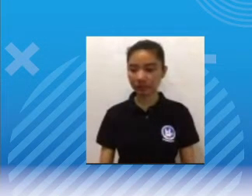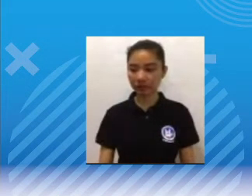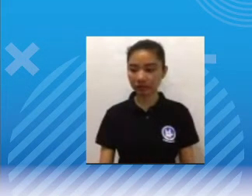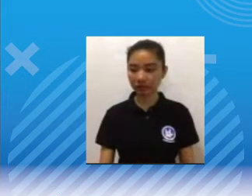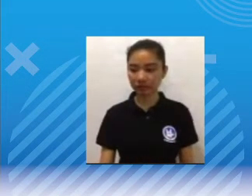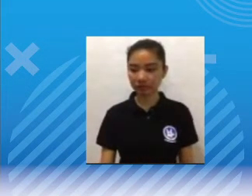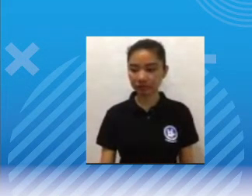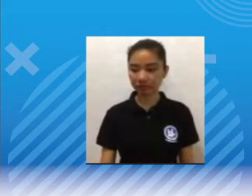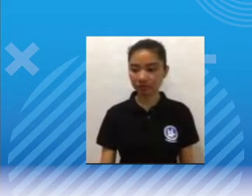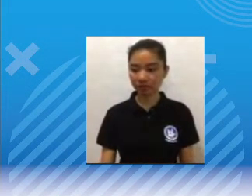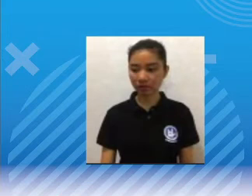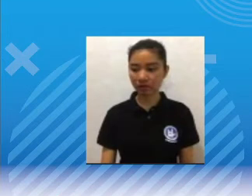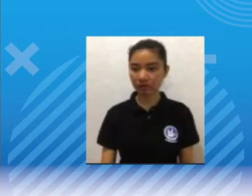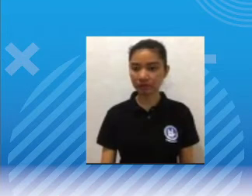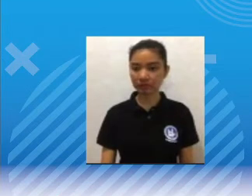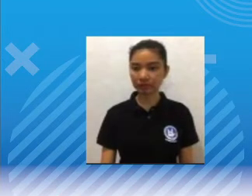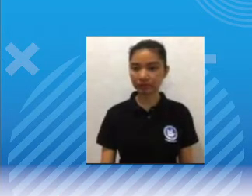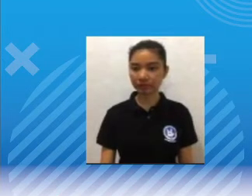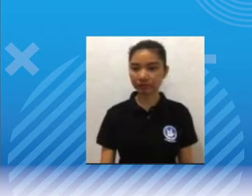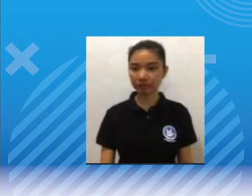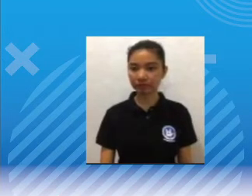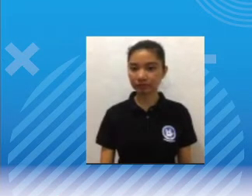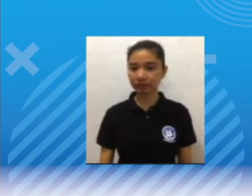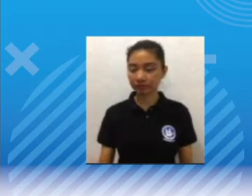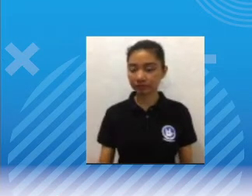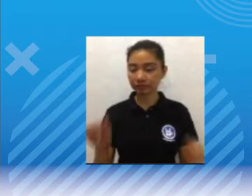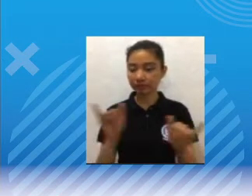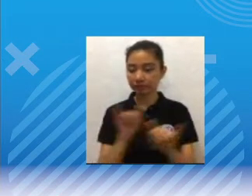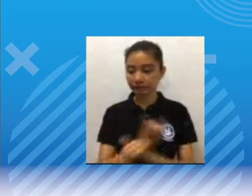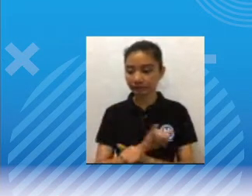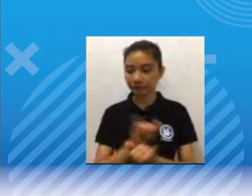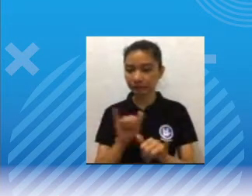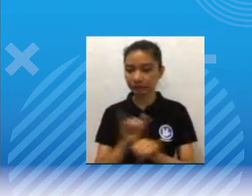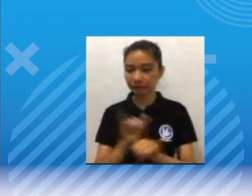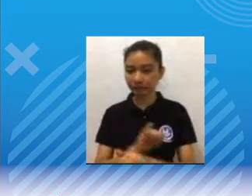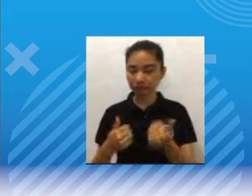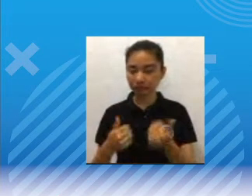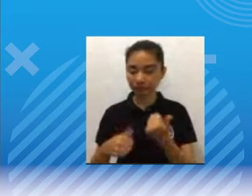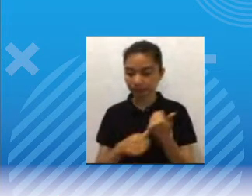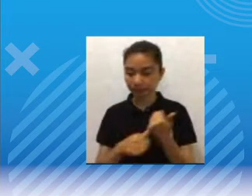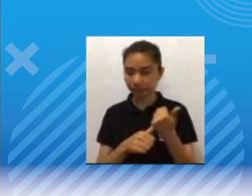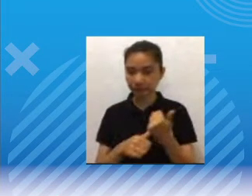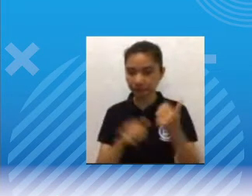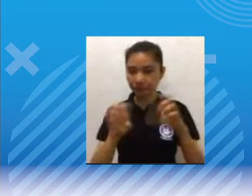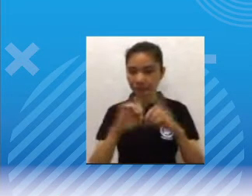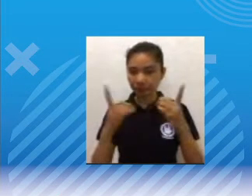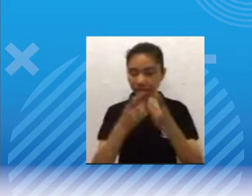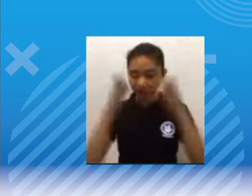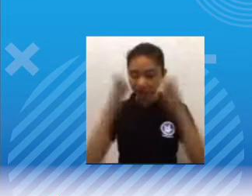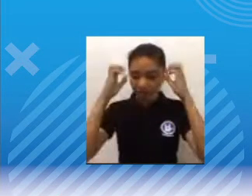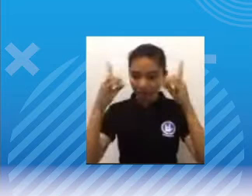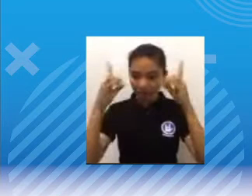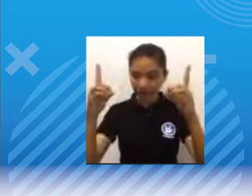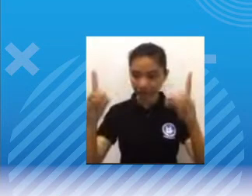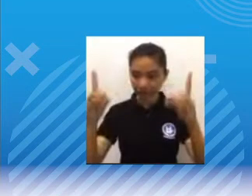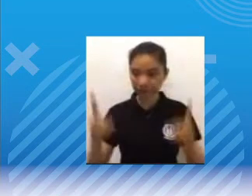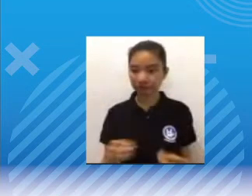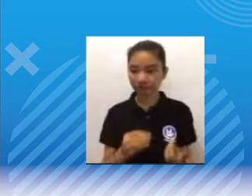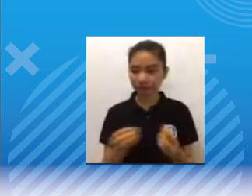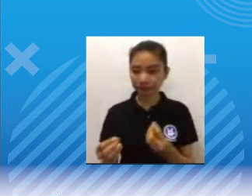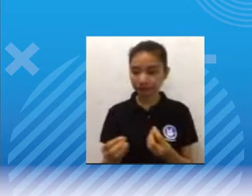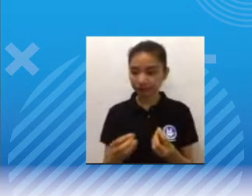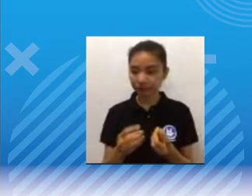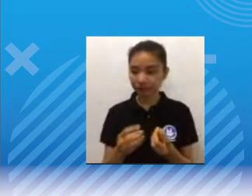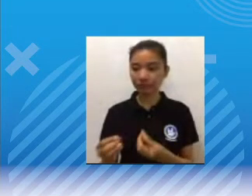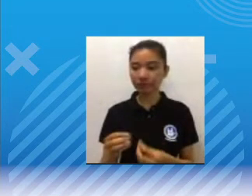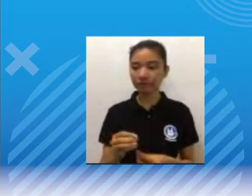Also, we are assisting DepEd in the integration of the PPST or the standards in the DepEd